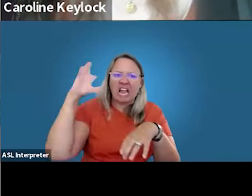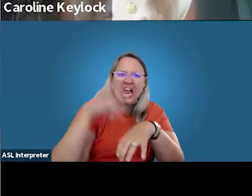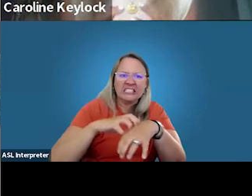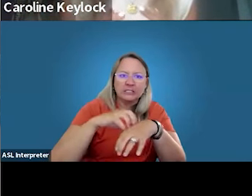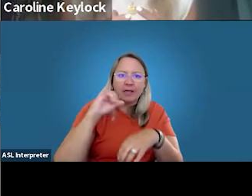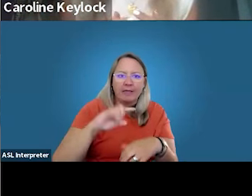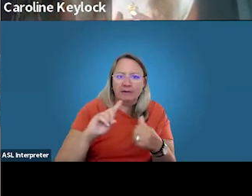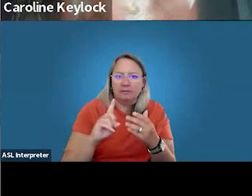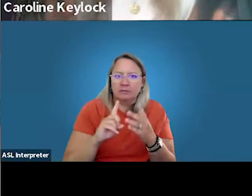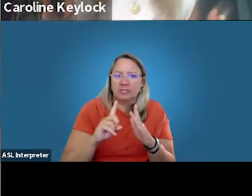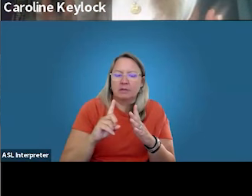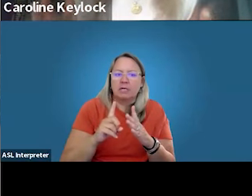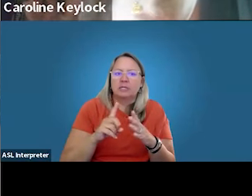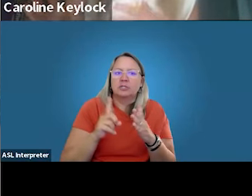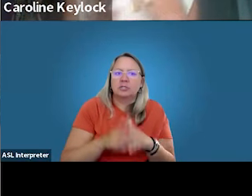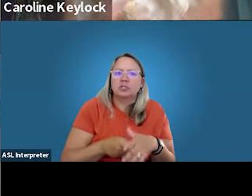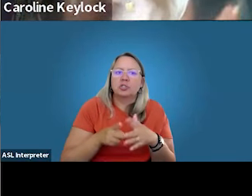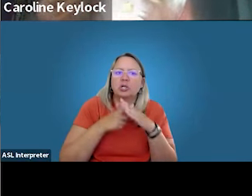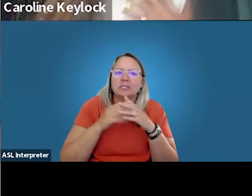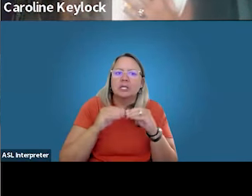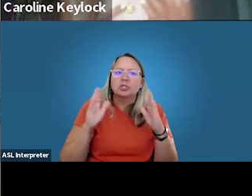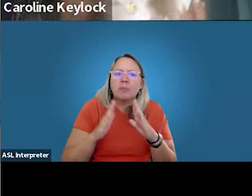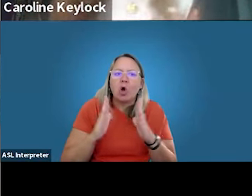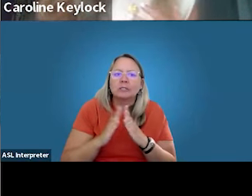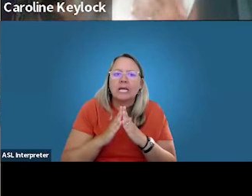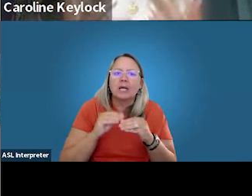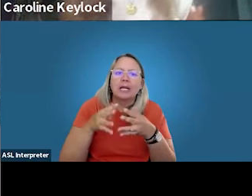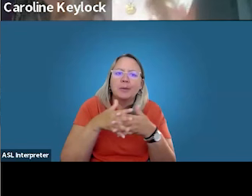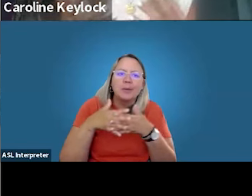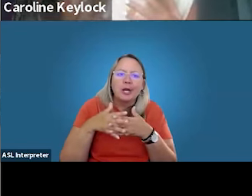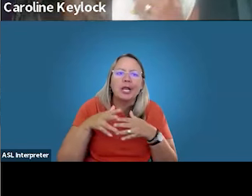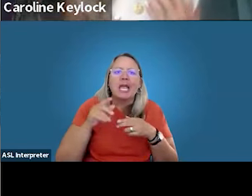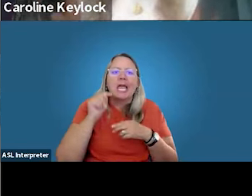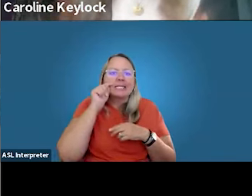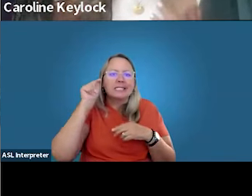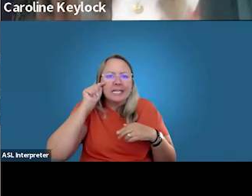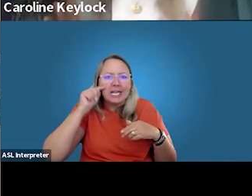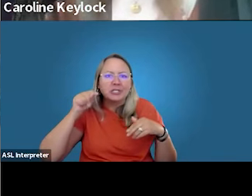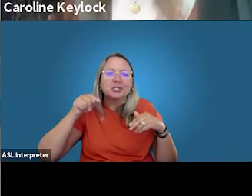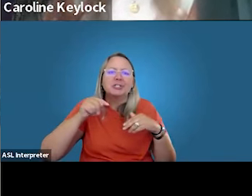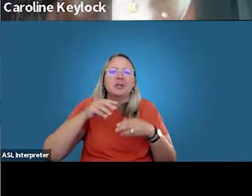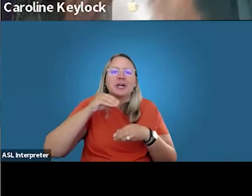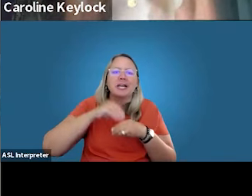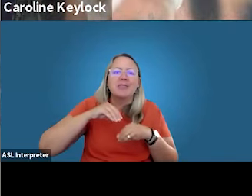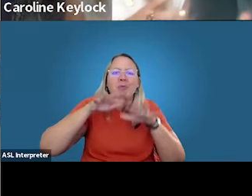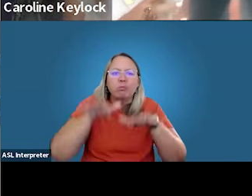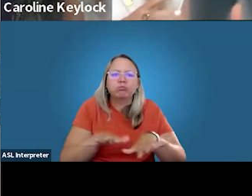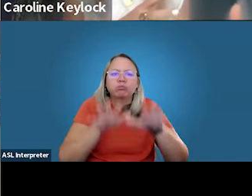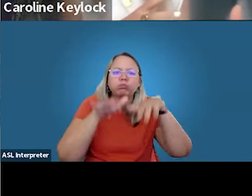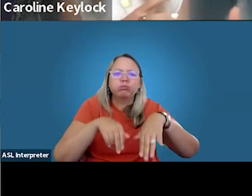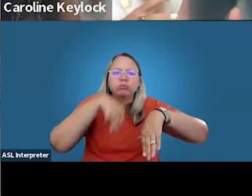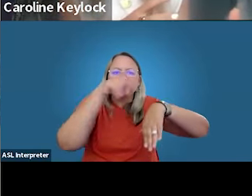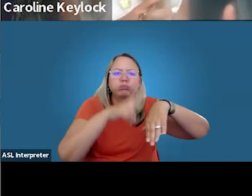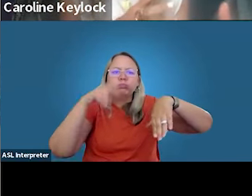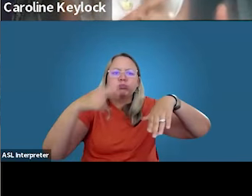It starts with a small town in America, and it's a bunch of teenagers, and they're having a really lovely time. They're flirting around a fire. And then there